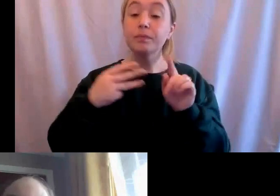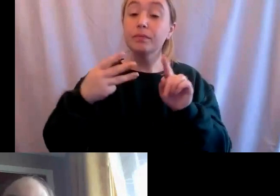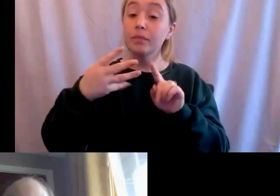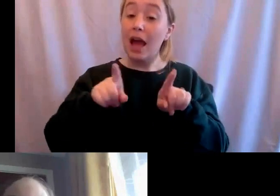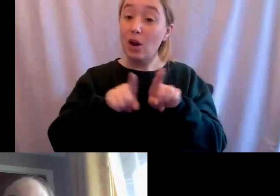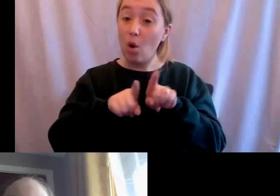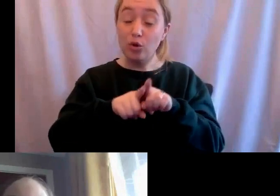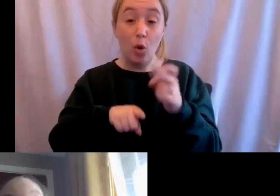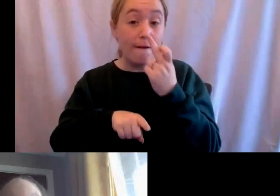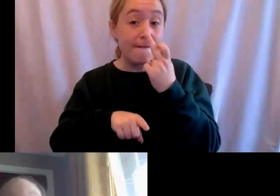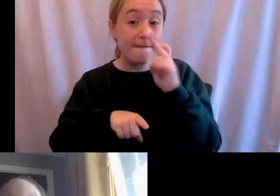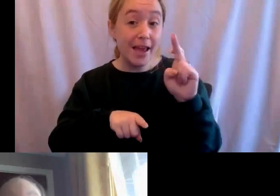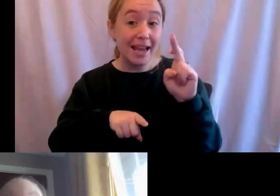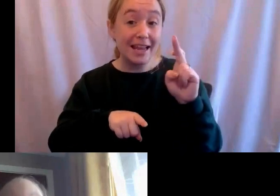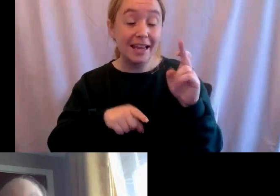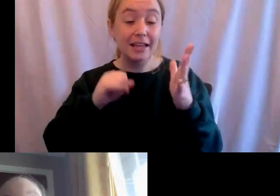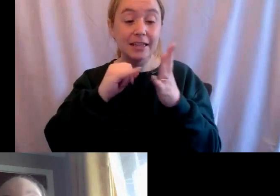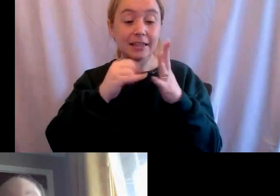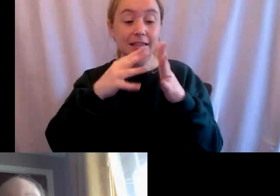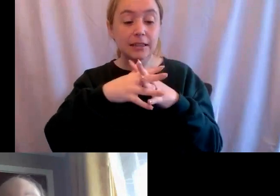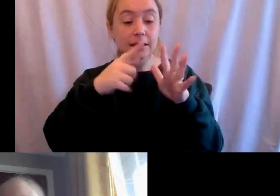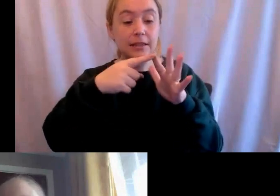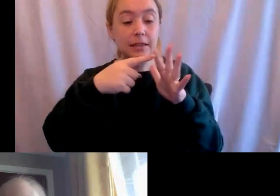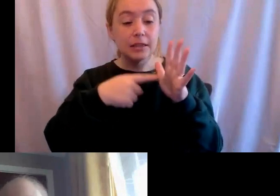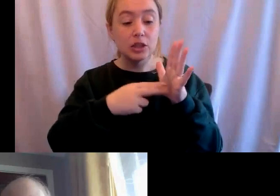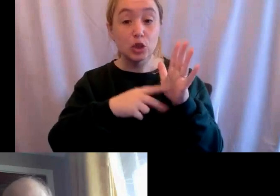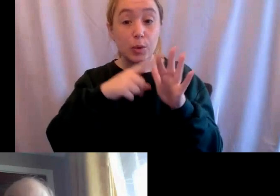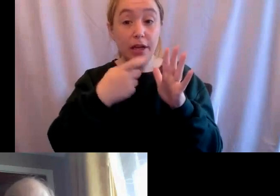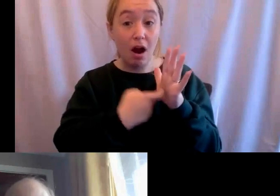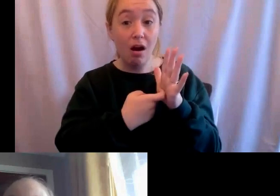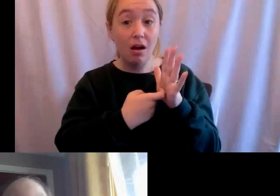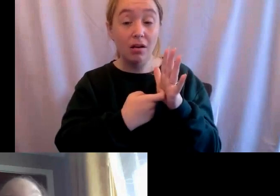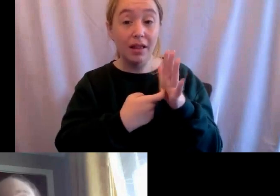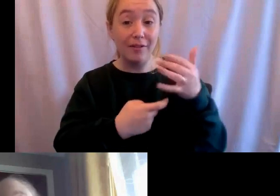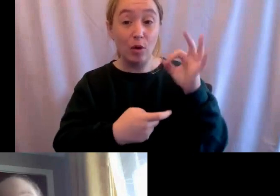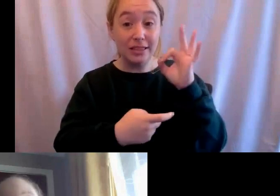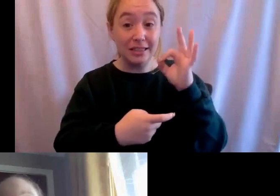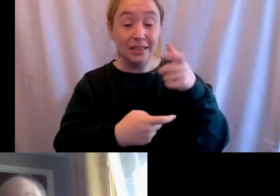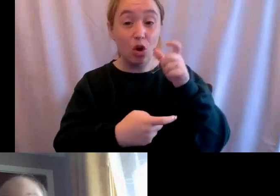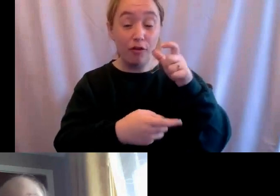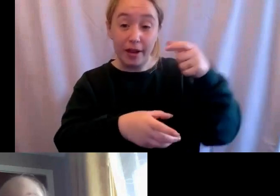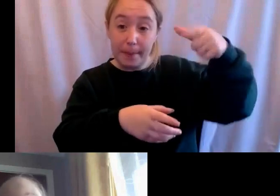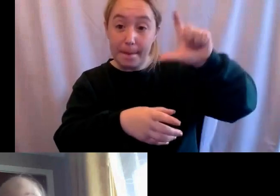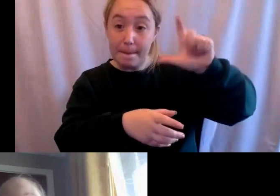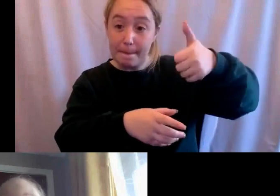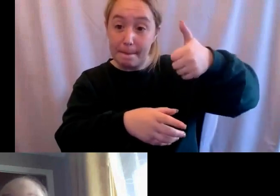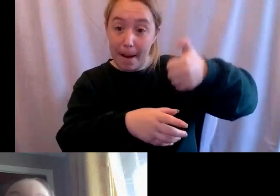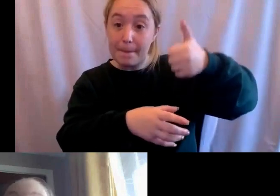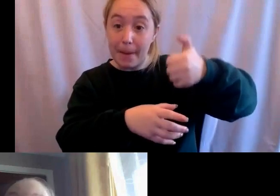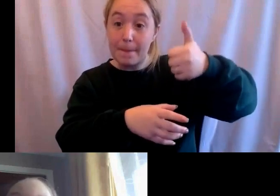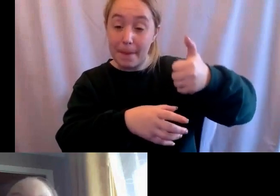avoid in modern day life, but some patients will find that causes frequency and urgency. So swapping to decaf tea and